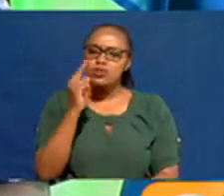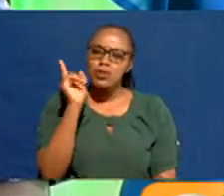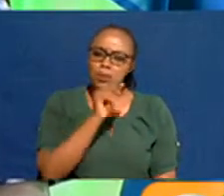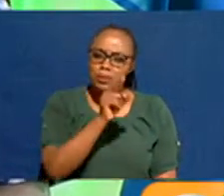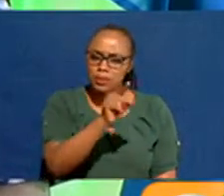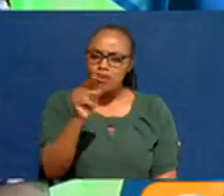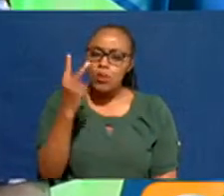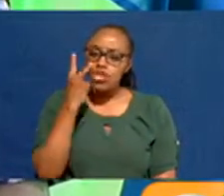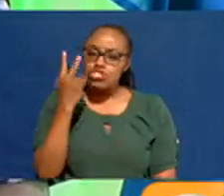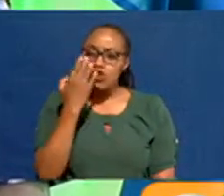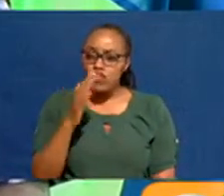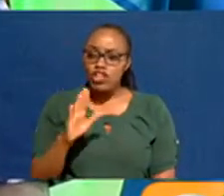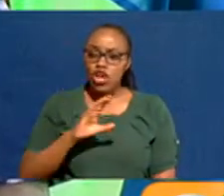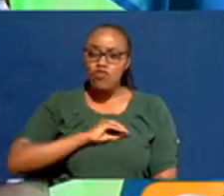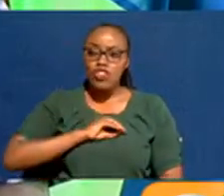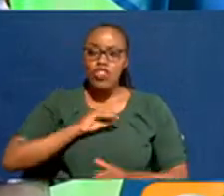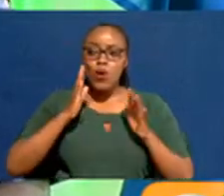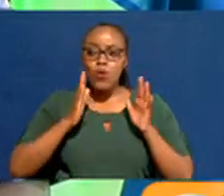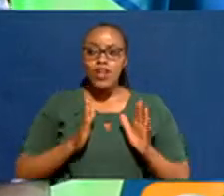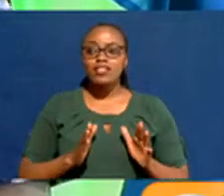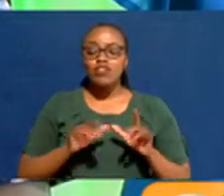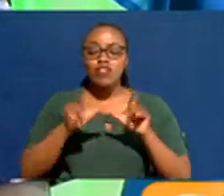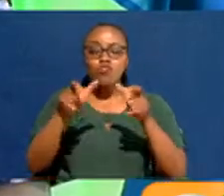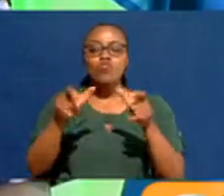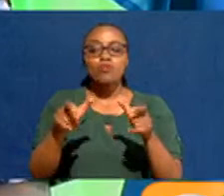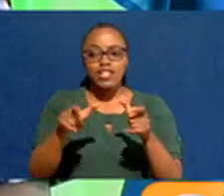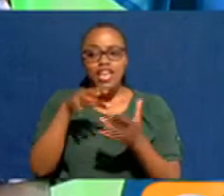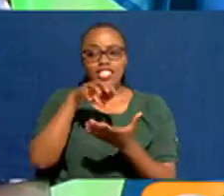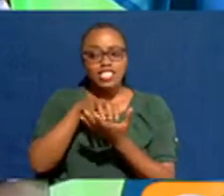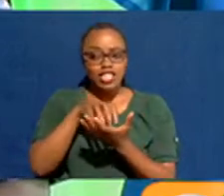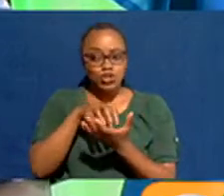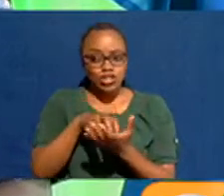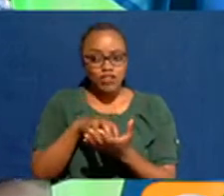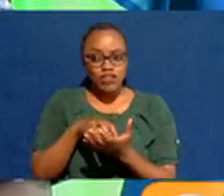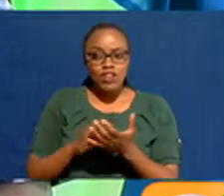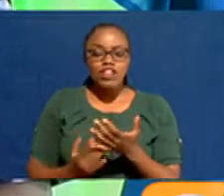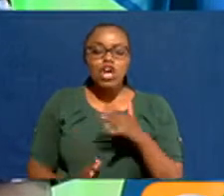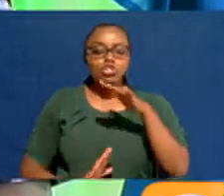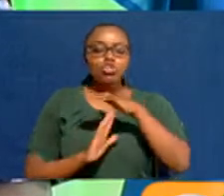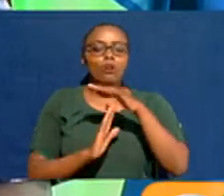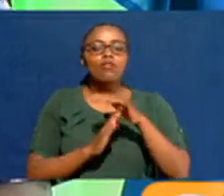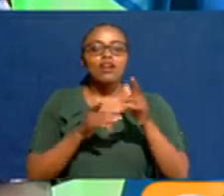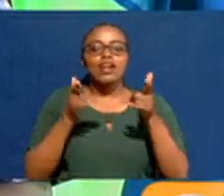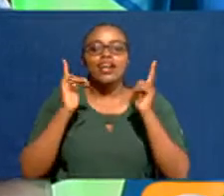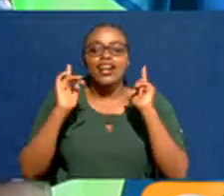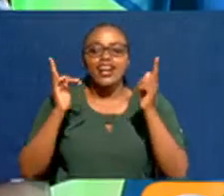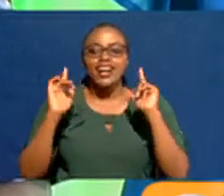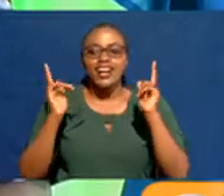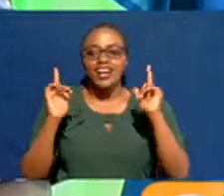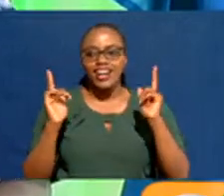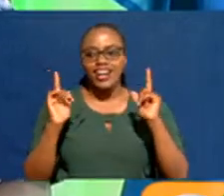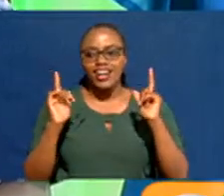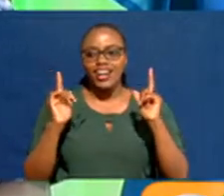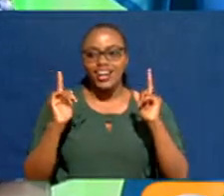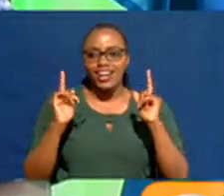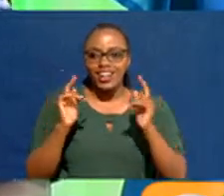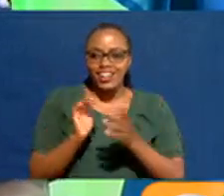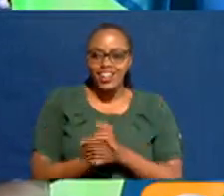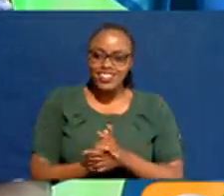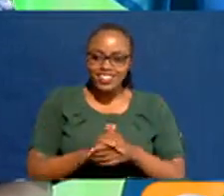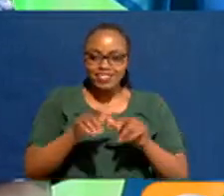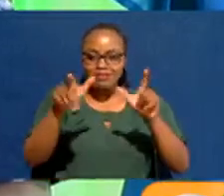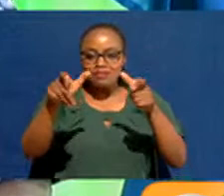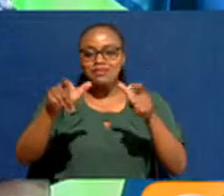We saw owners of media stations on top of a lorry, a media owner campaigning for